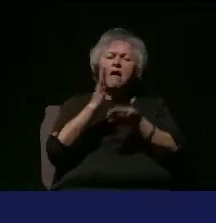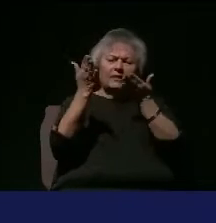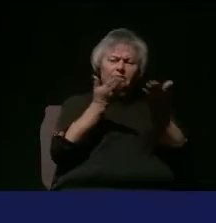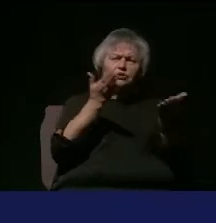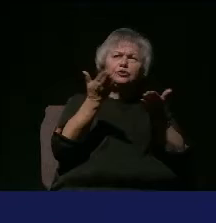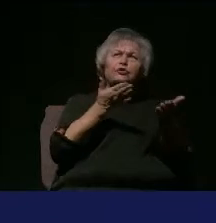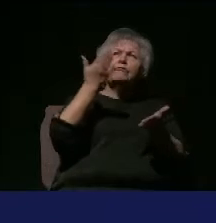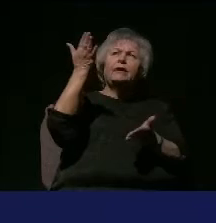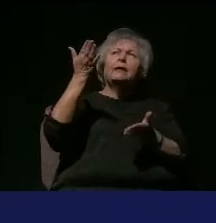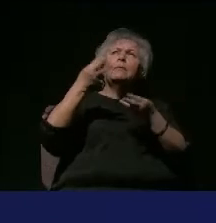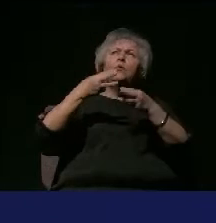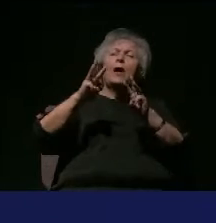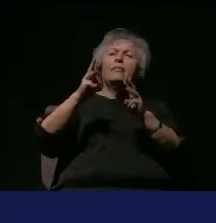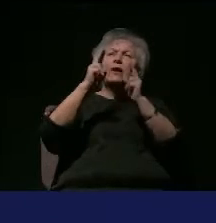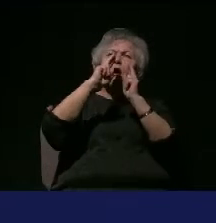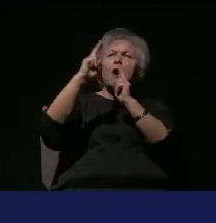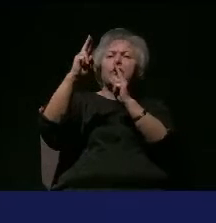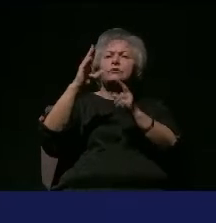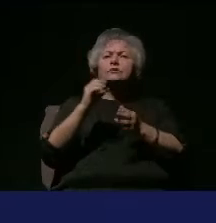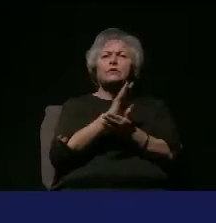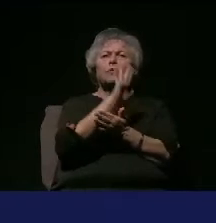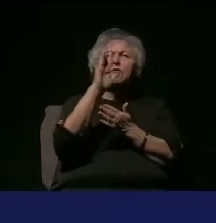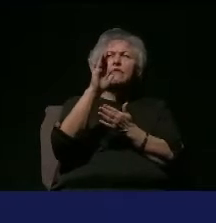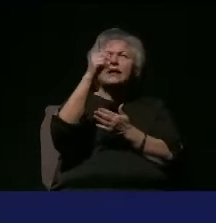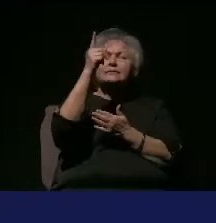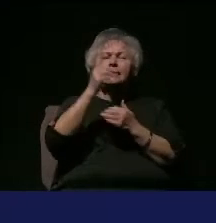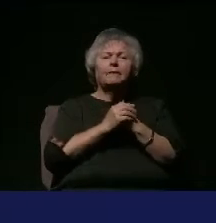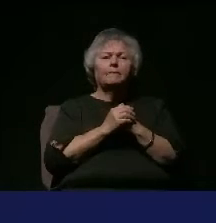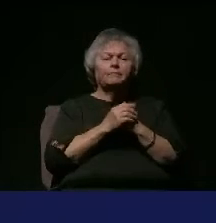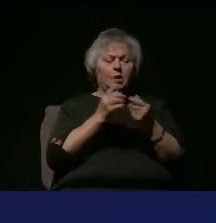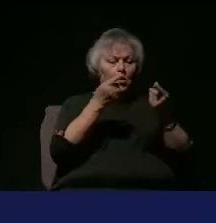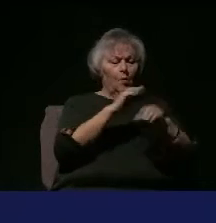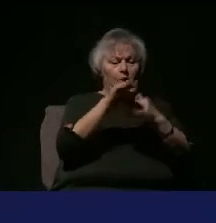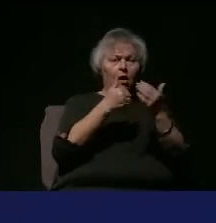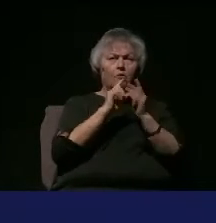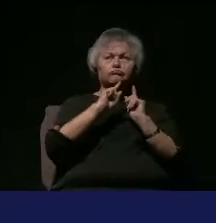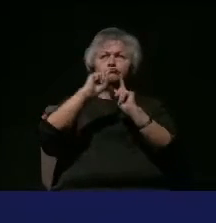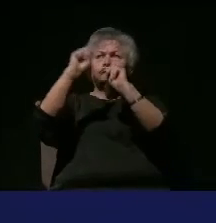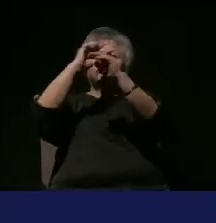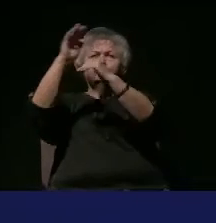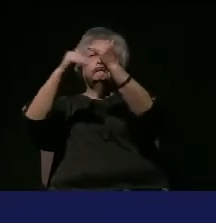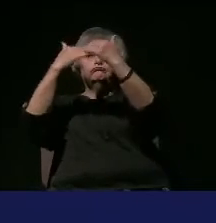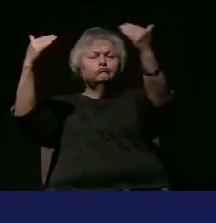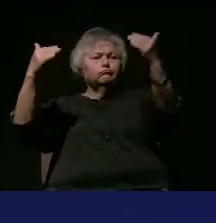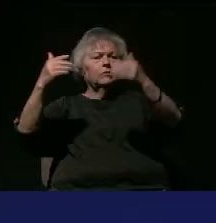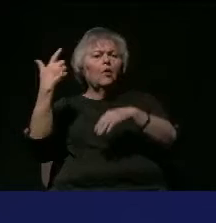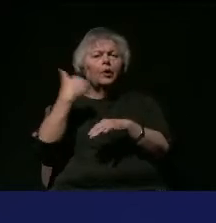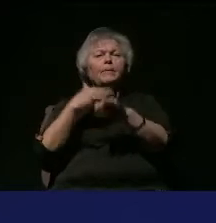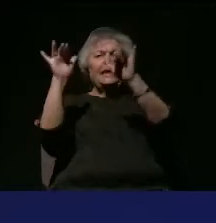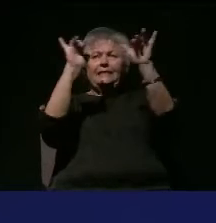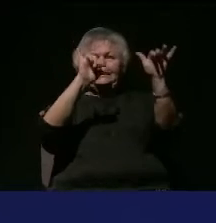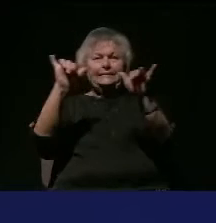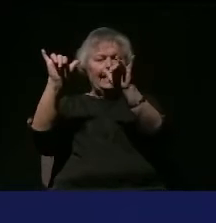and glorifies Him. You know, when we get to heaven, I believe we're all going to be in the same place. There's not going to be a heaven for